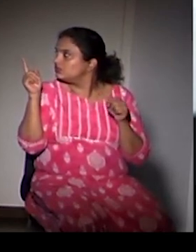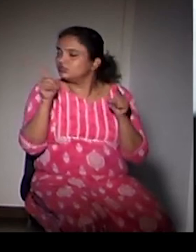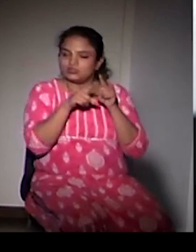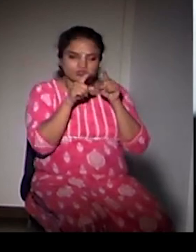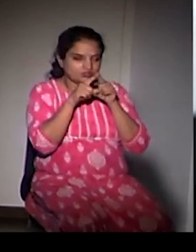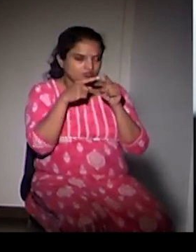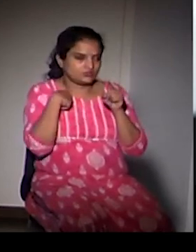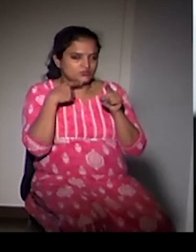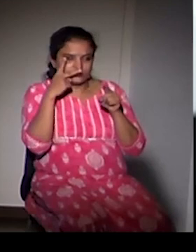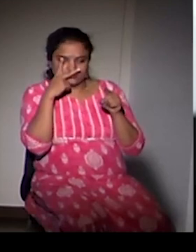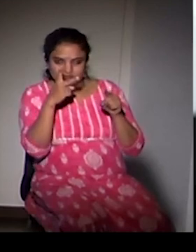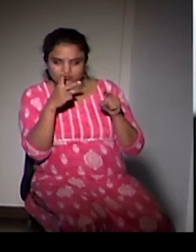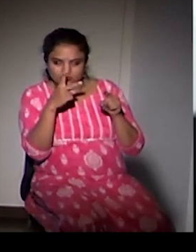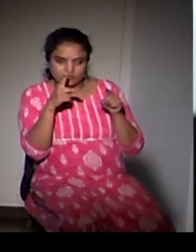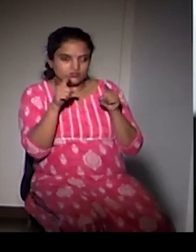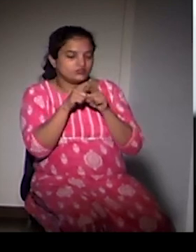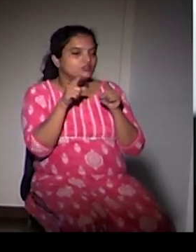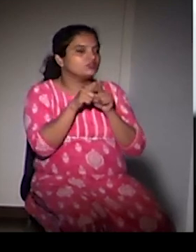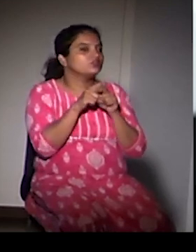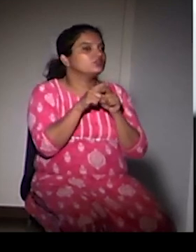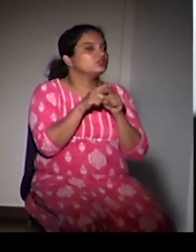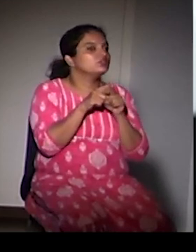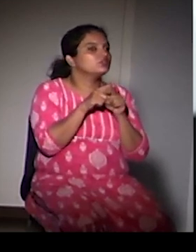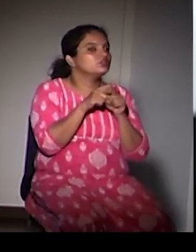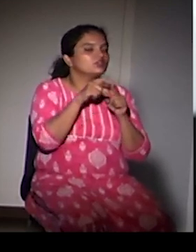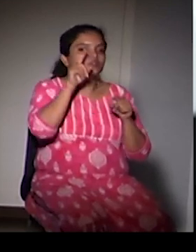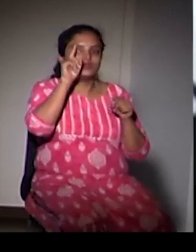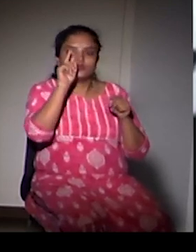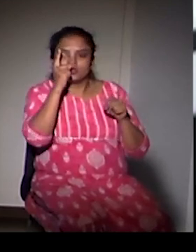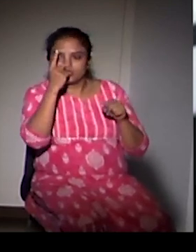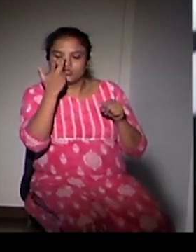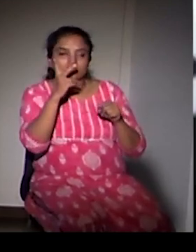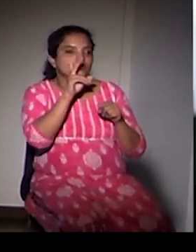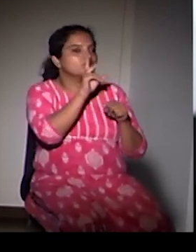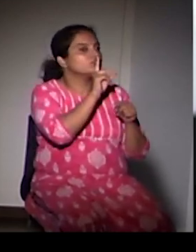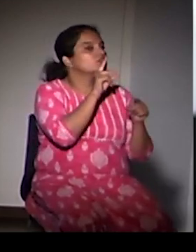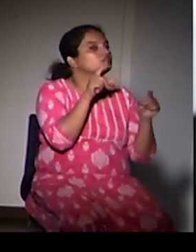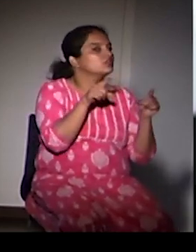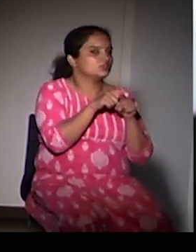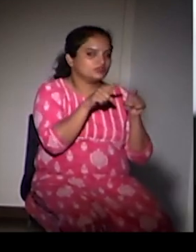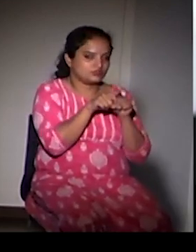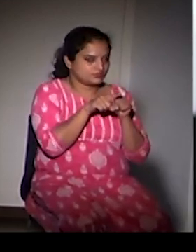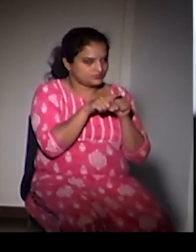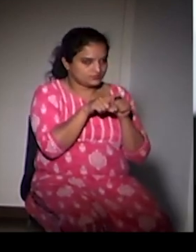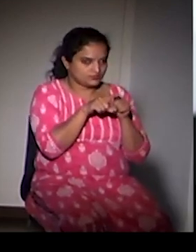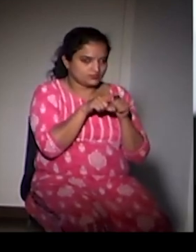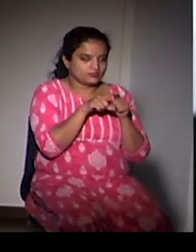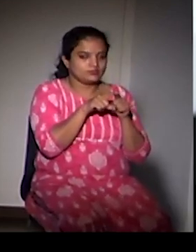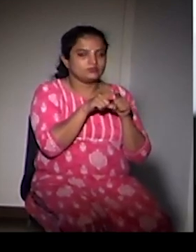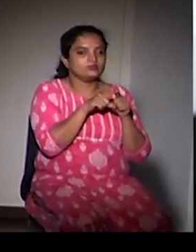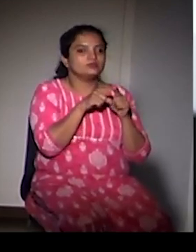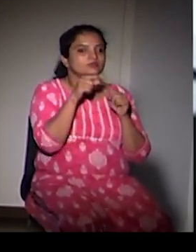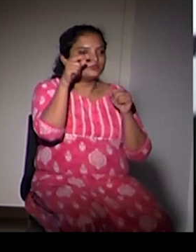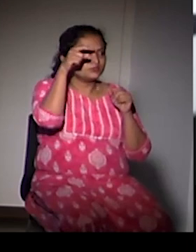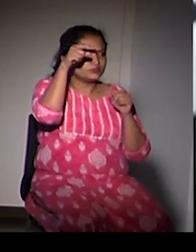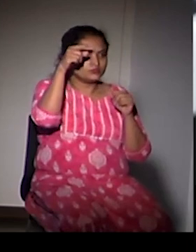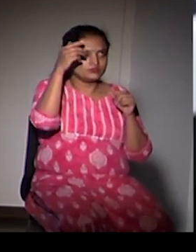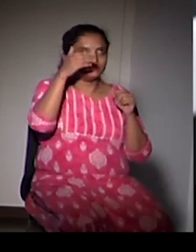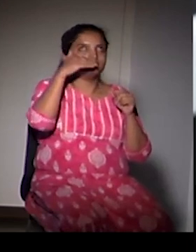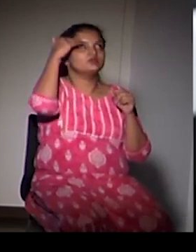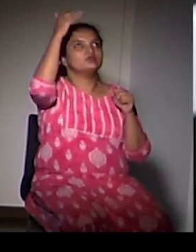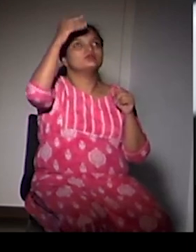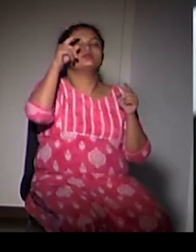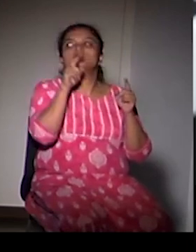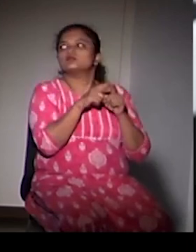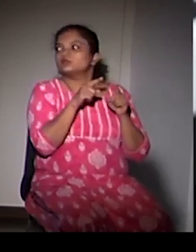wall, you've got painted cuir de seca tiles, very much the type we were looking at a minute ago. And then above, where you've got the